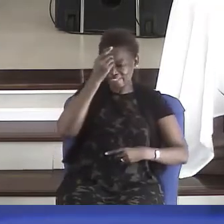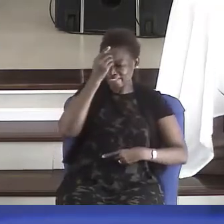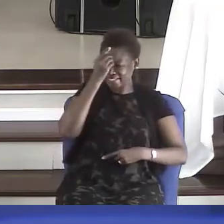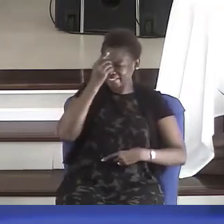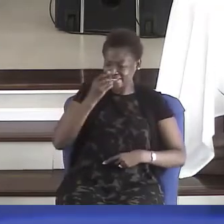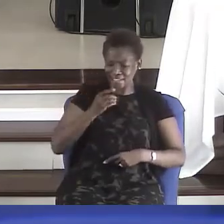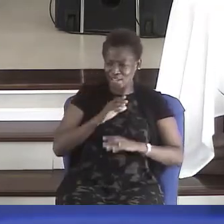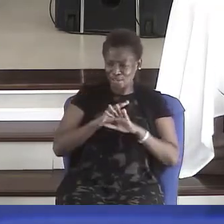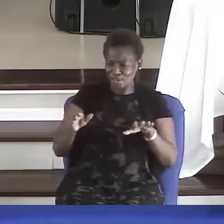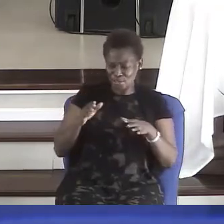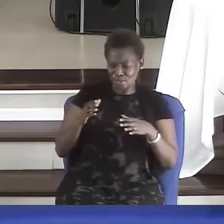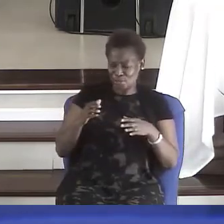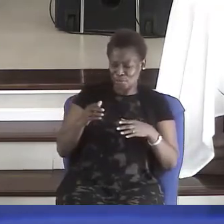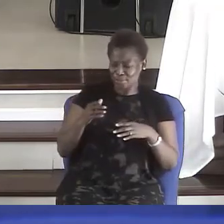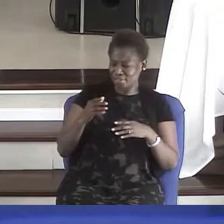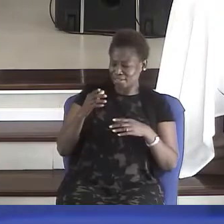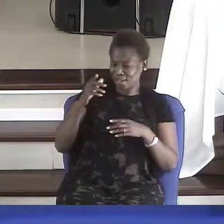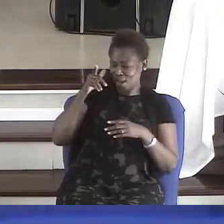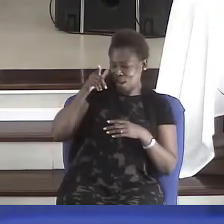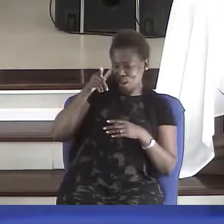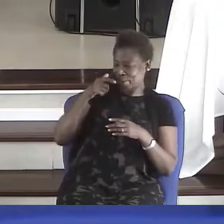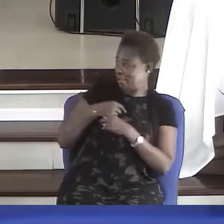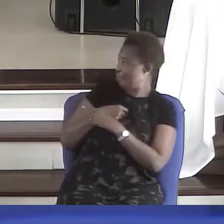are getting shorter since the pandemic.